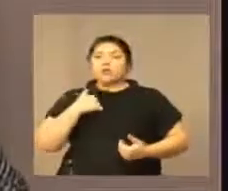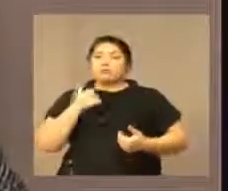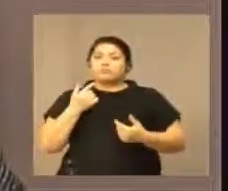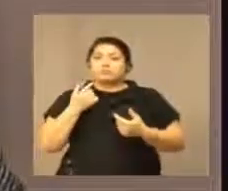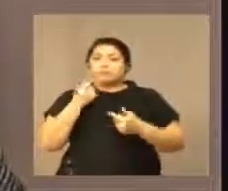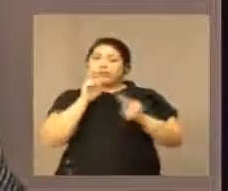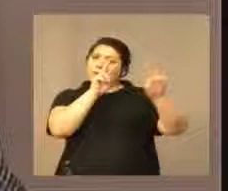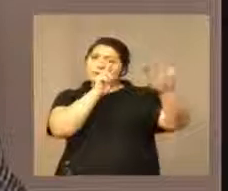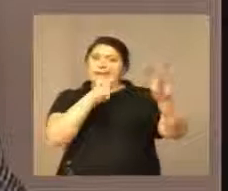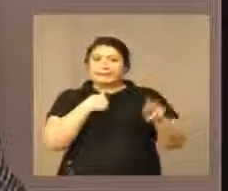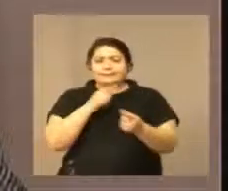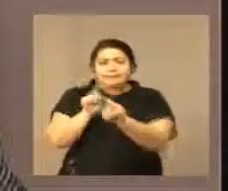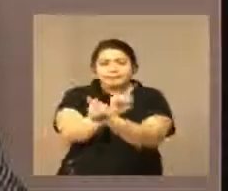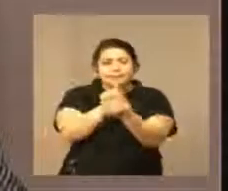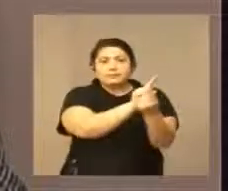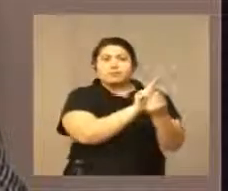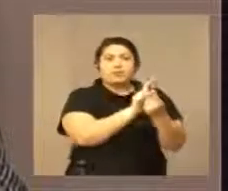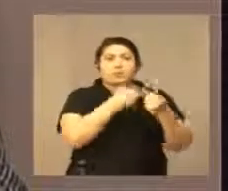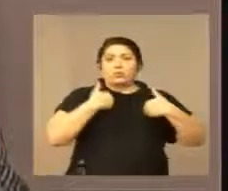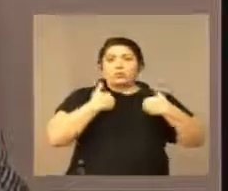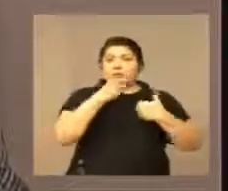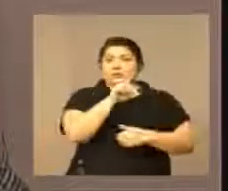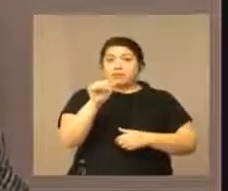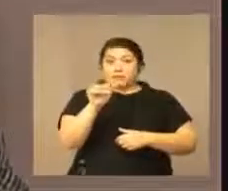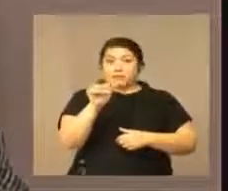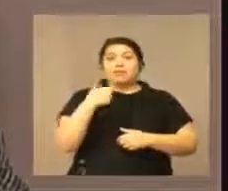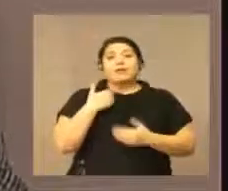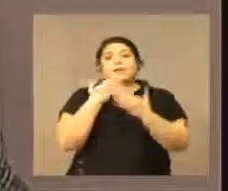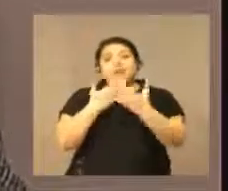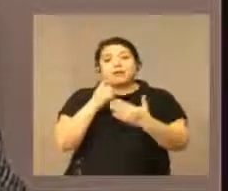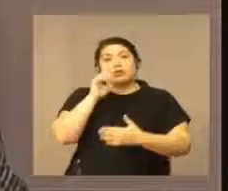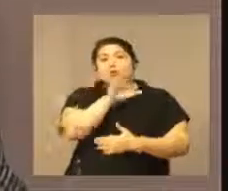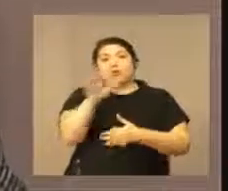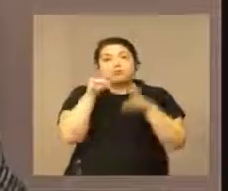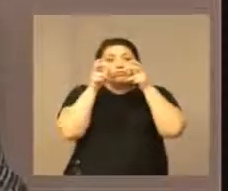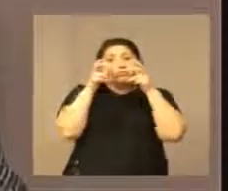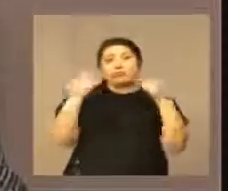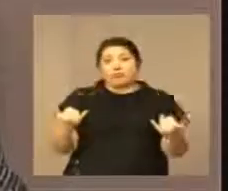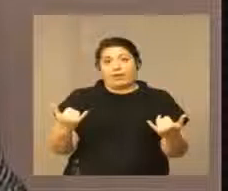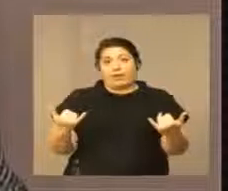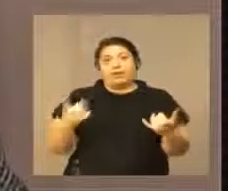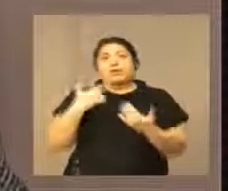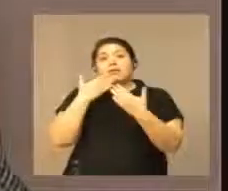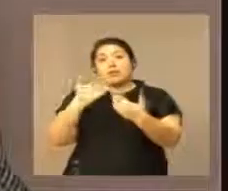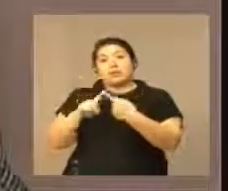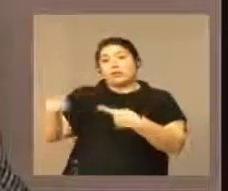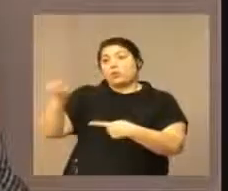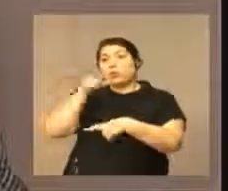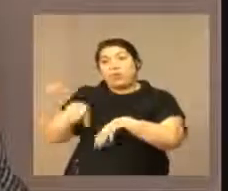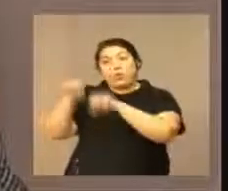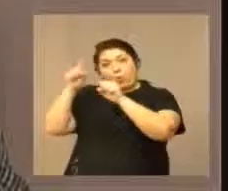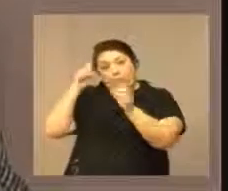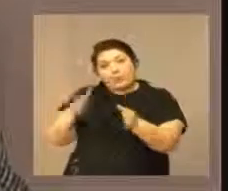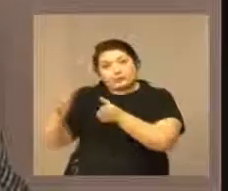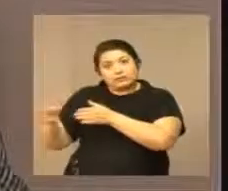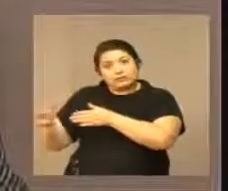to engage more with youth with disabilities. I thank you for taking the time to join us today, and thank the organizers for the opportunity to be part of this